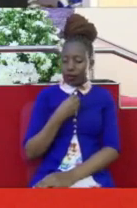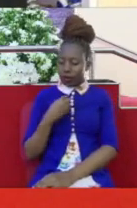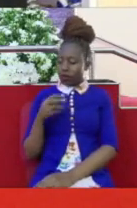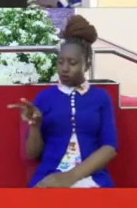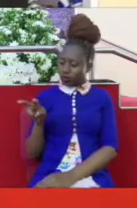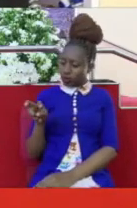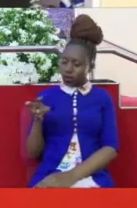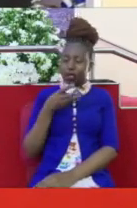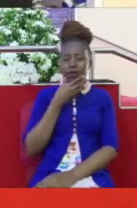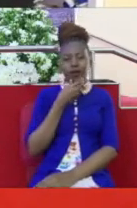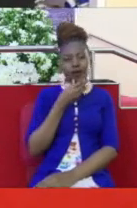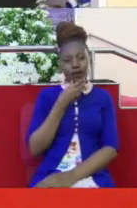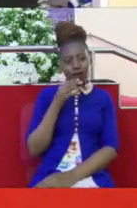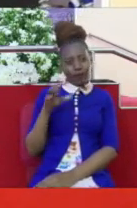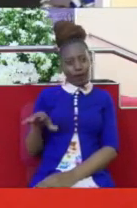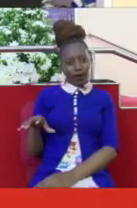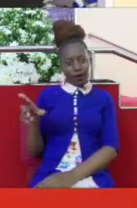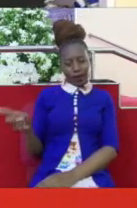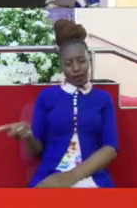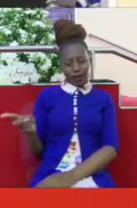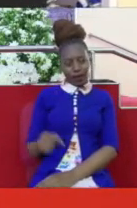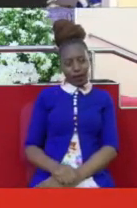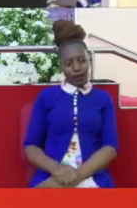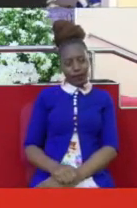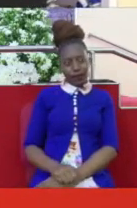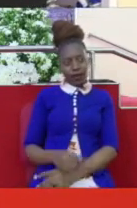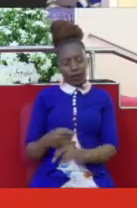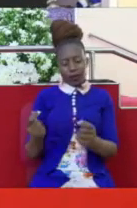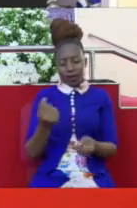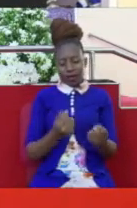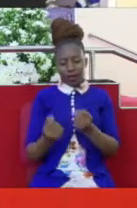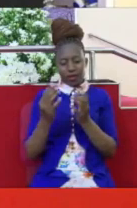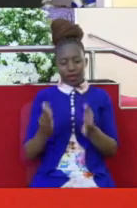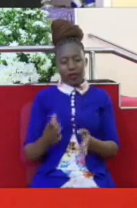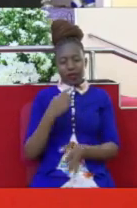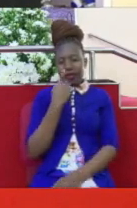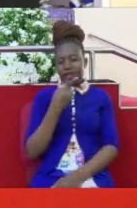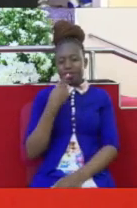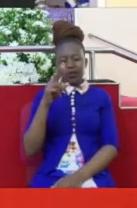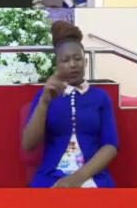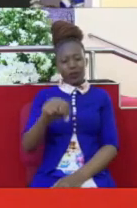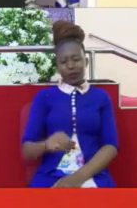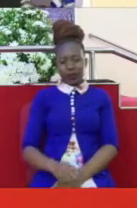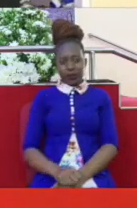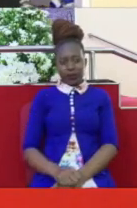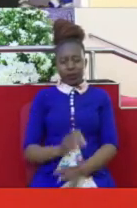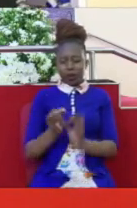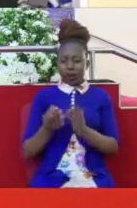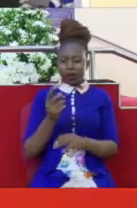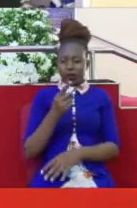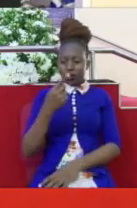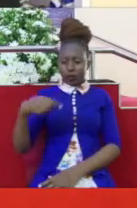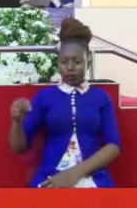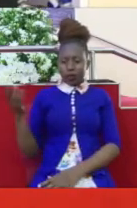involved. Hautaki kujihusisha naye. If you go check him, ukienda kumtazama, and the police find out, na